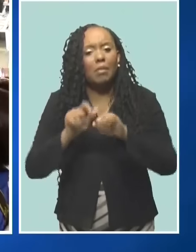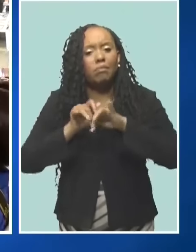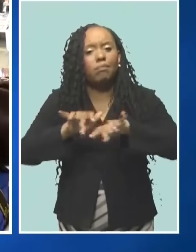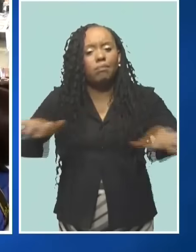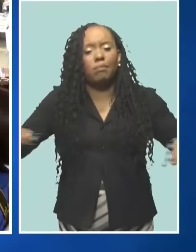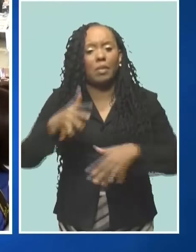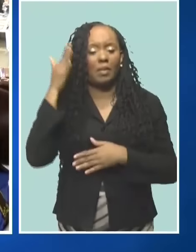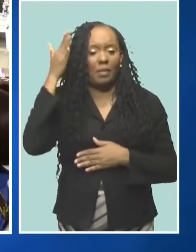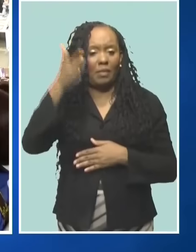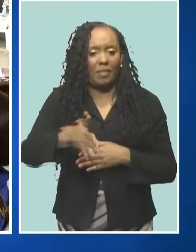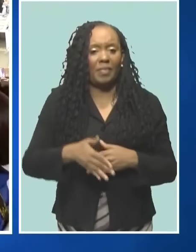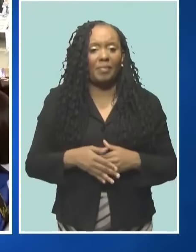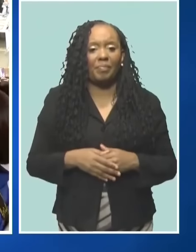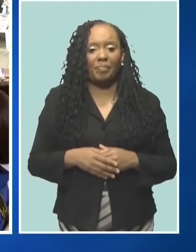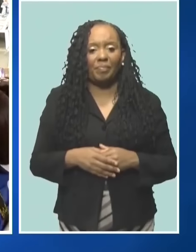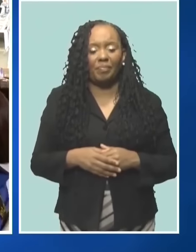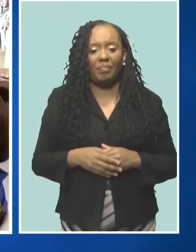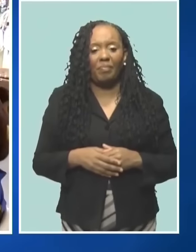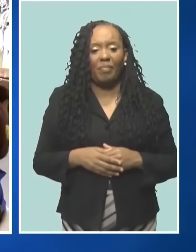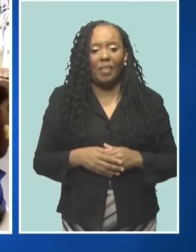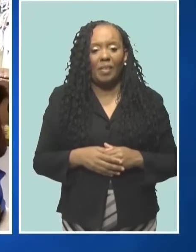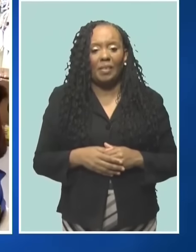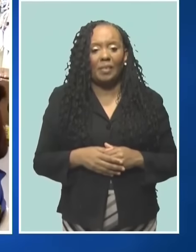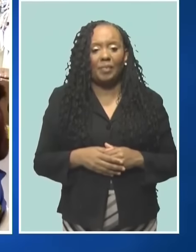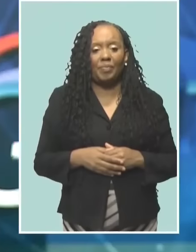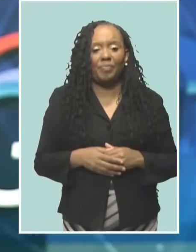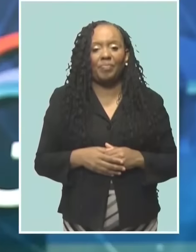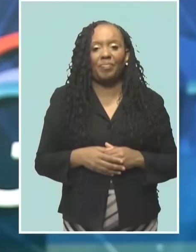Rachel Agard, CBC News.